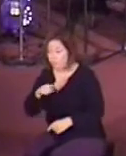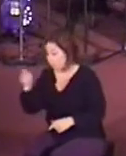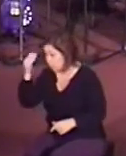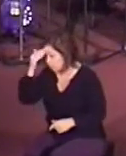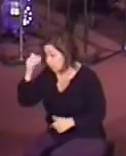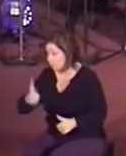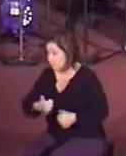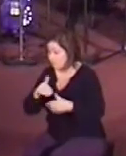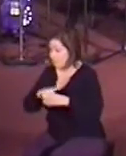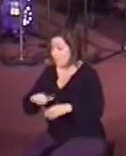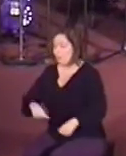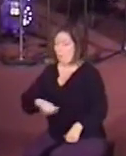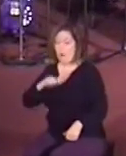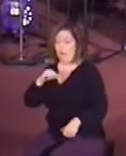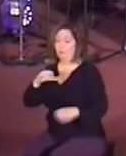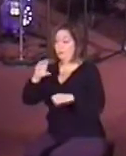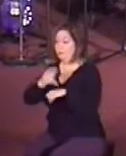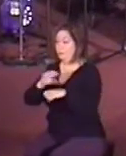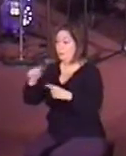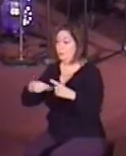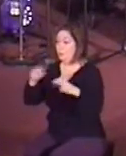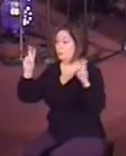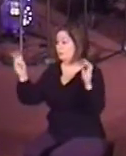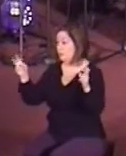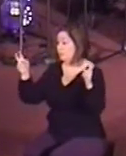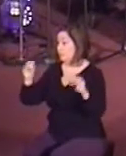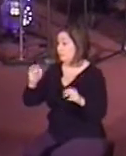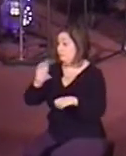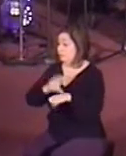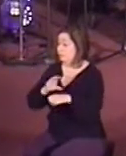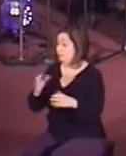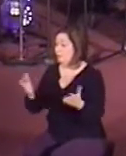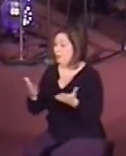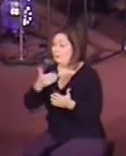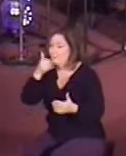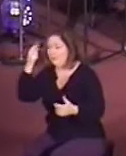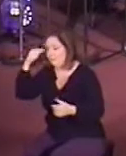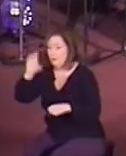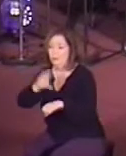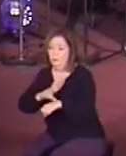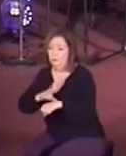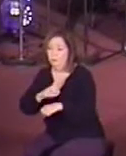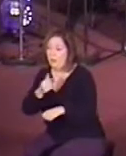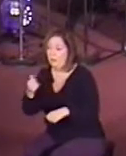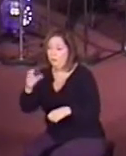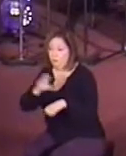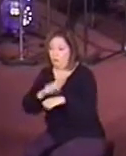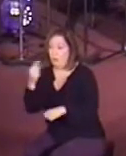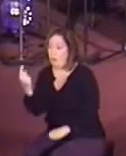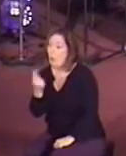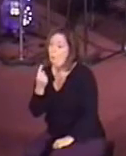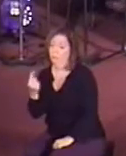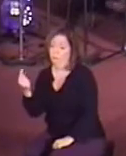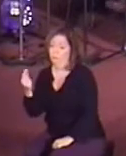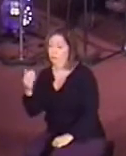you are living in a prideful church when the subject of the church is what's best for the church and the church alone. You know that you have a prideful